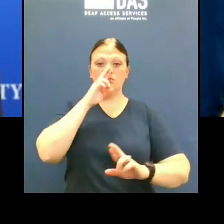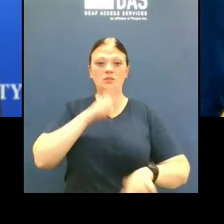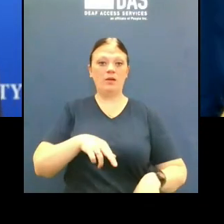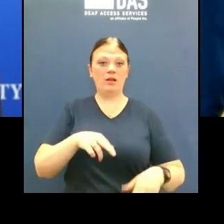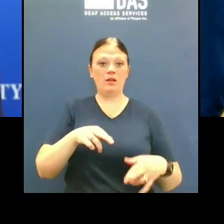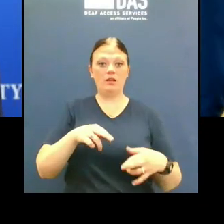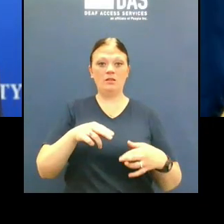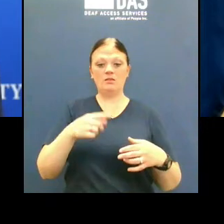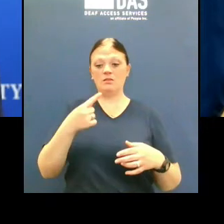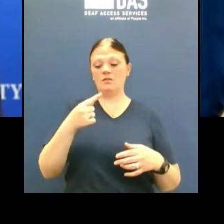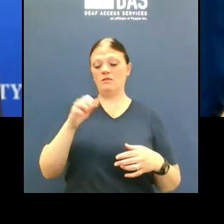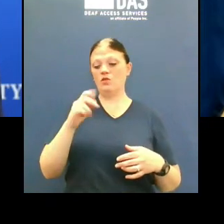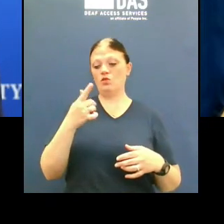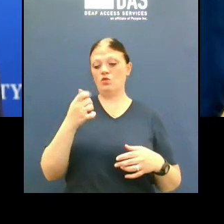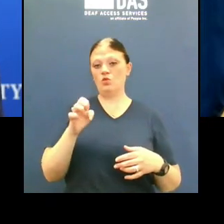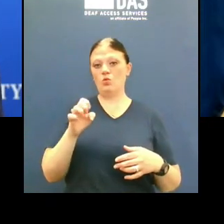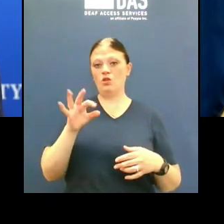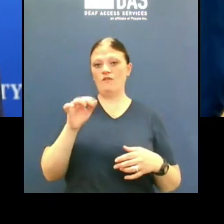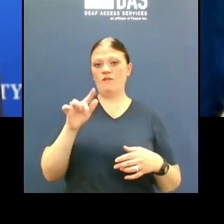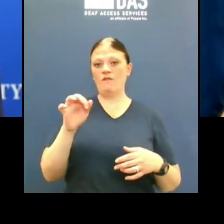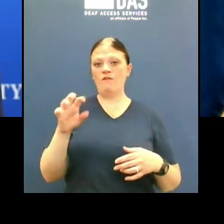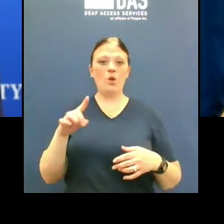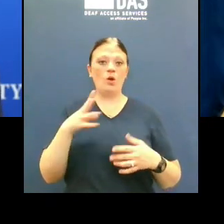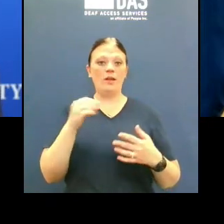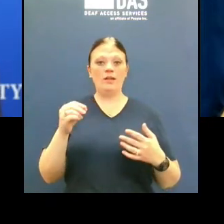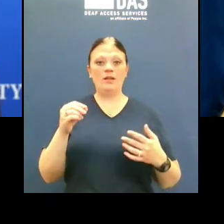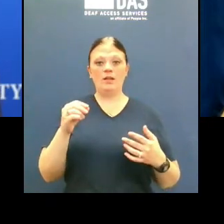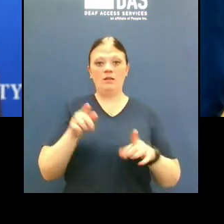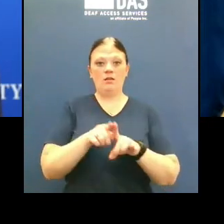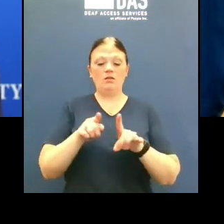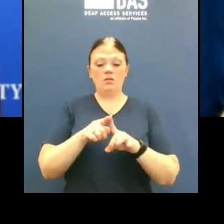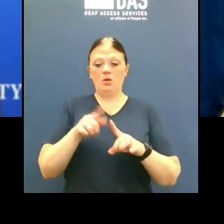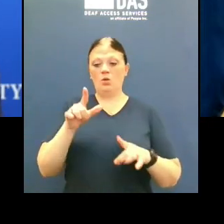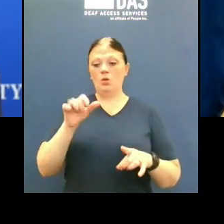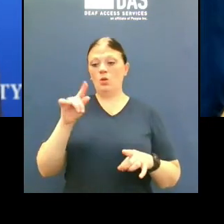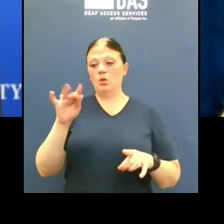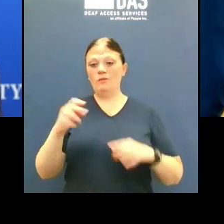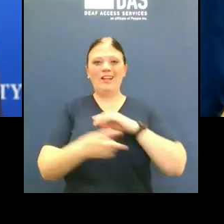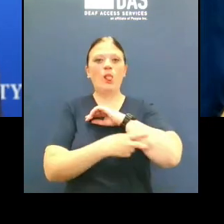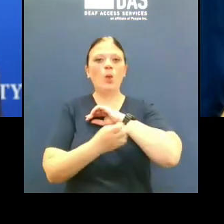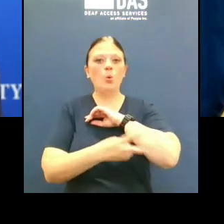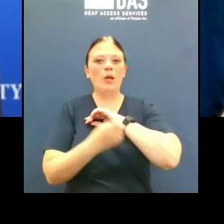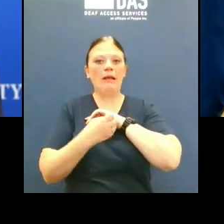murder of George Floyd and what otherwise was also looting and rioting in our community.